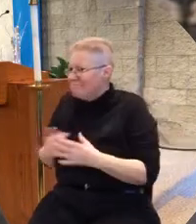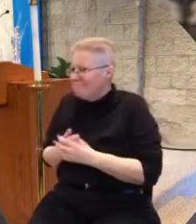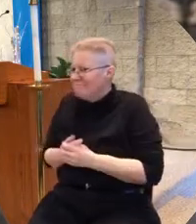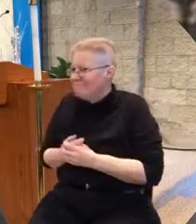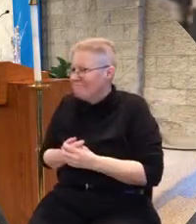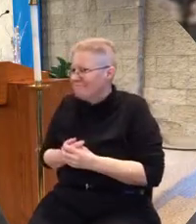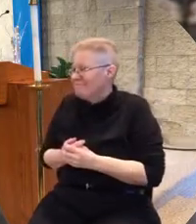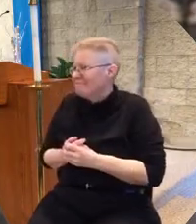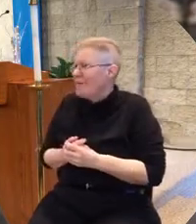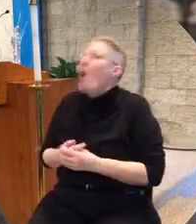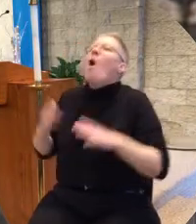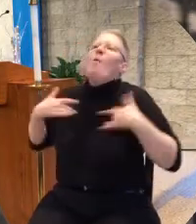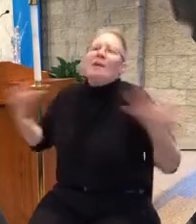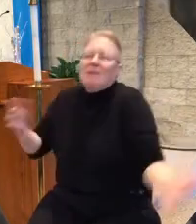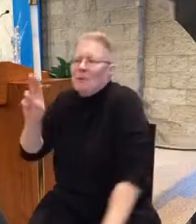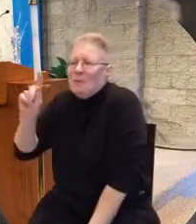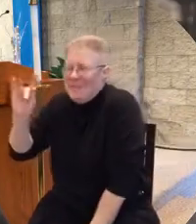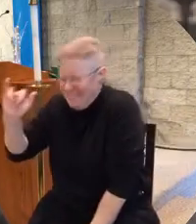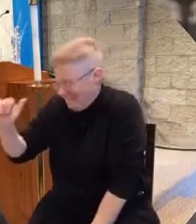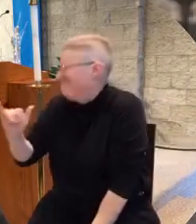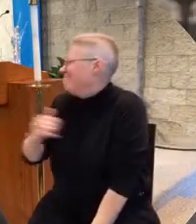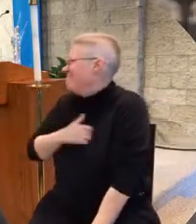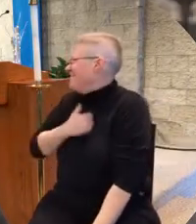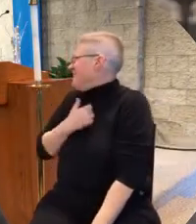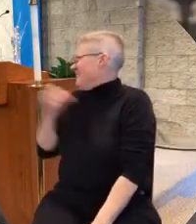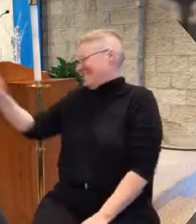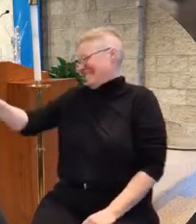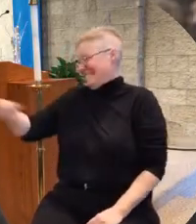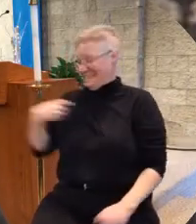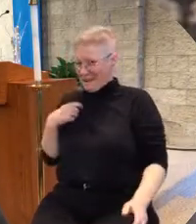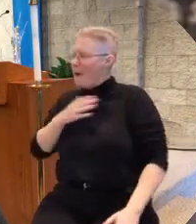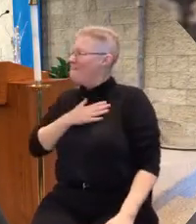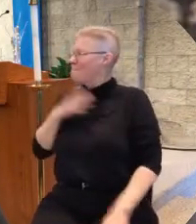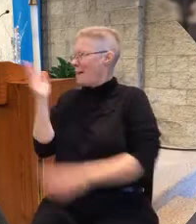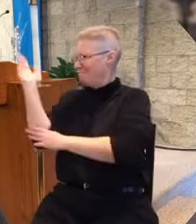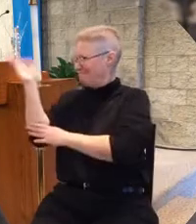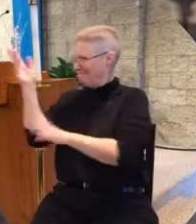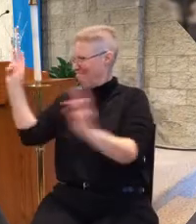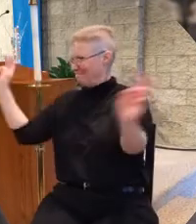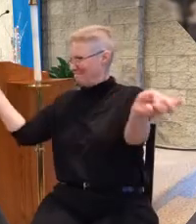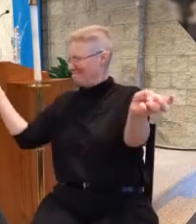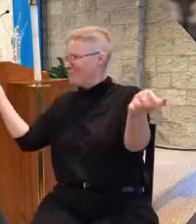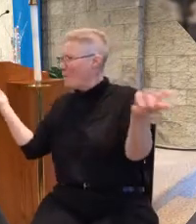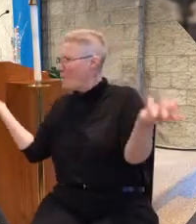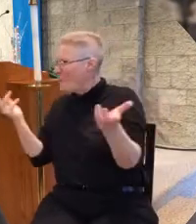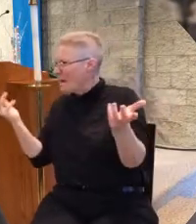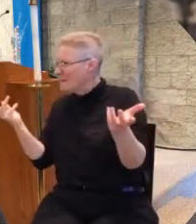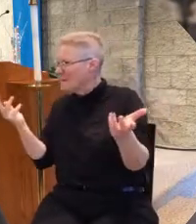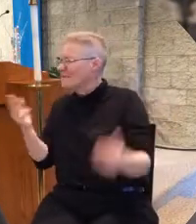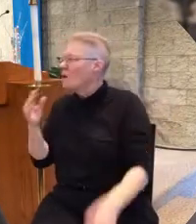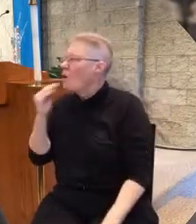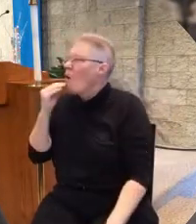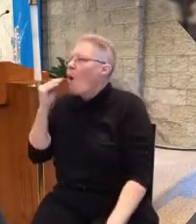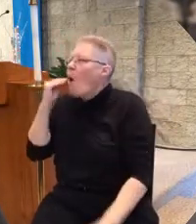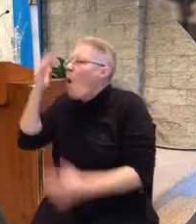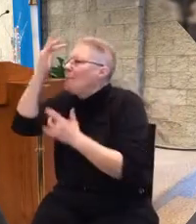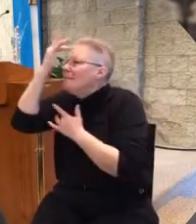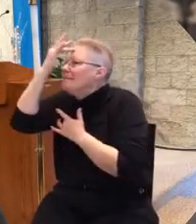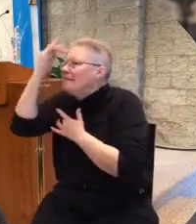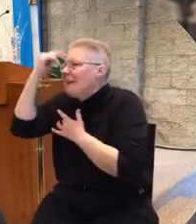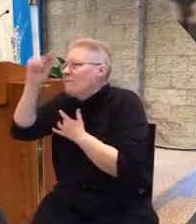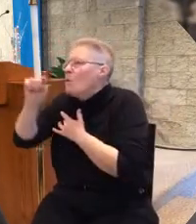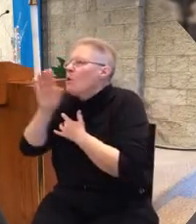Yes? Yeah. The title of my talk today is Homesick for Your Real